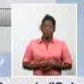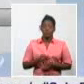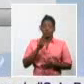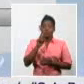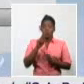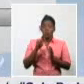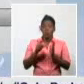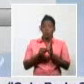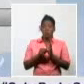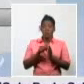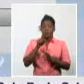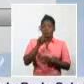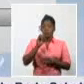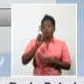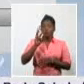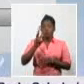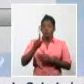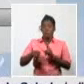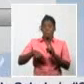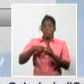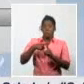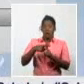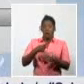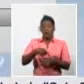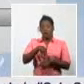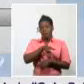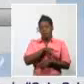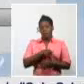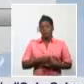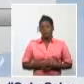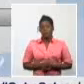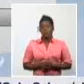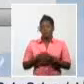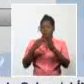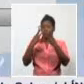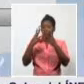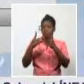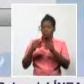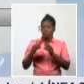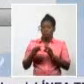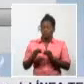2,103 deaths more than the day before, for a lethality of